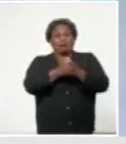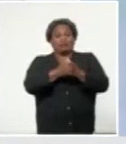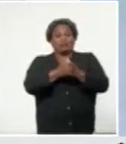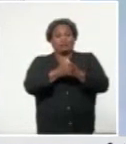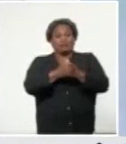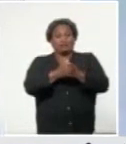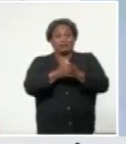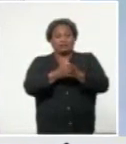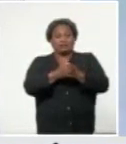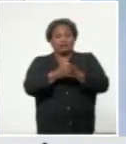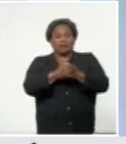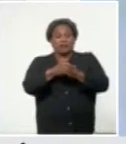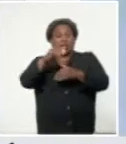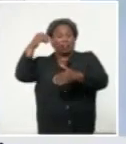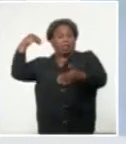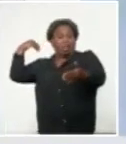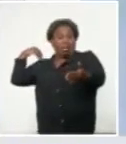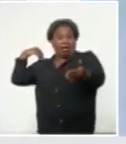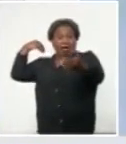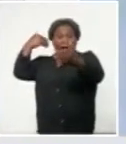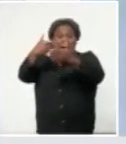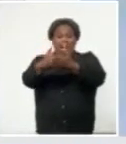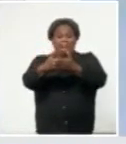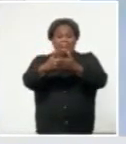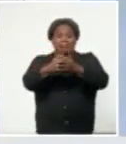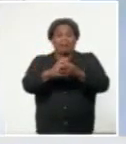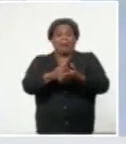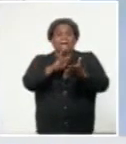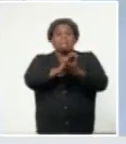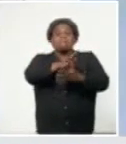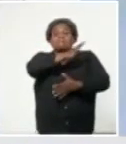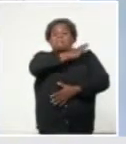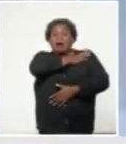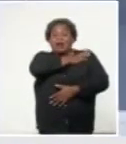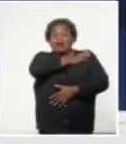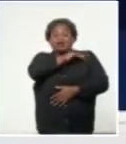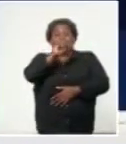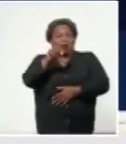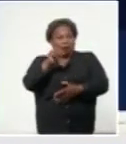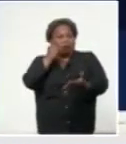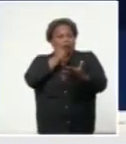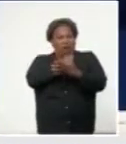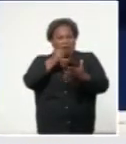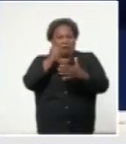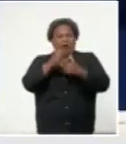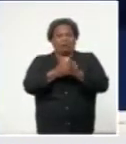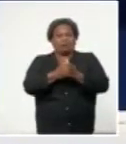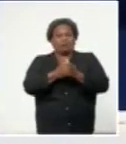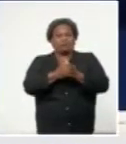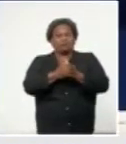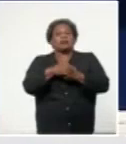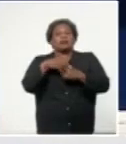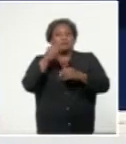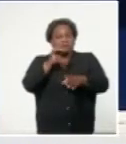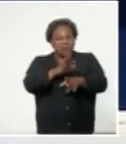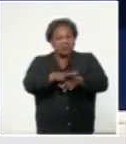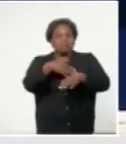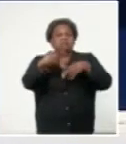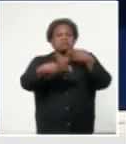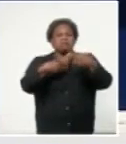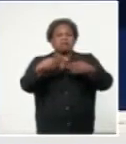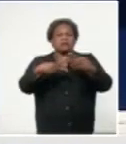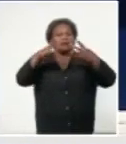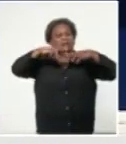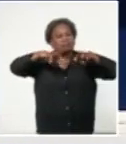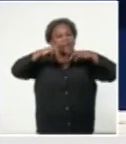2,340 people who have tested positive to COVID-19 since the beginning of the pandemic in